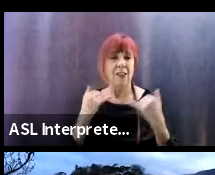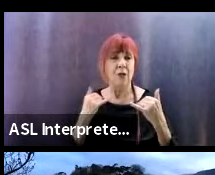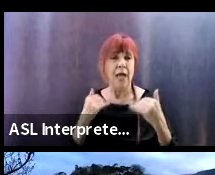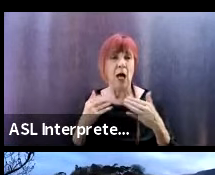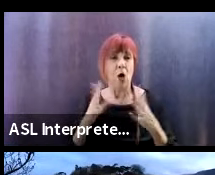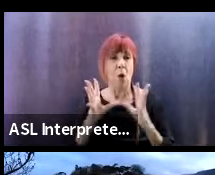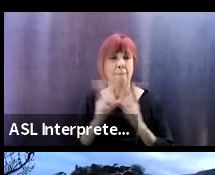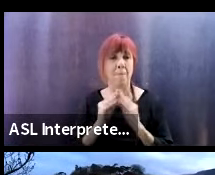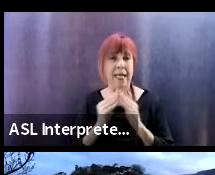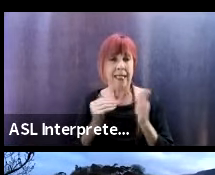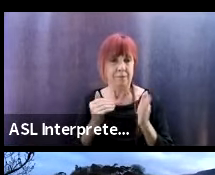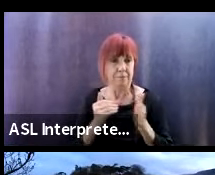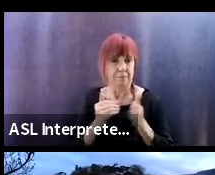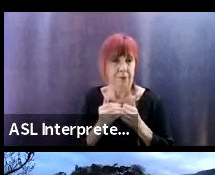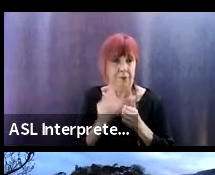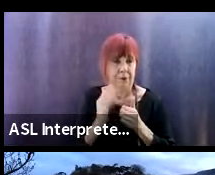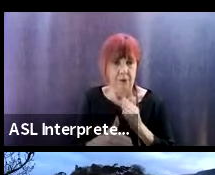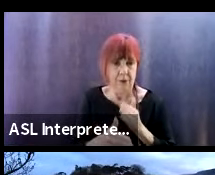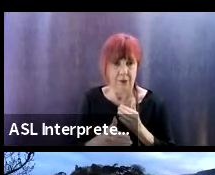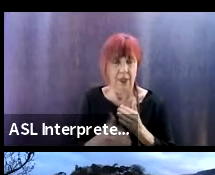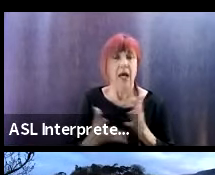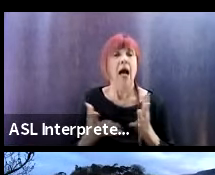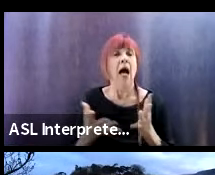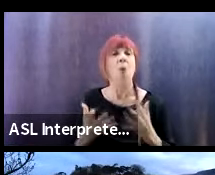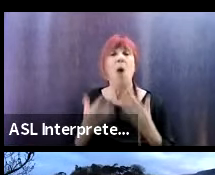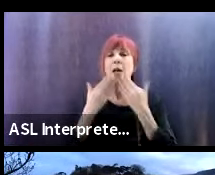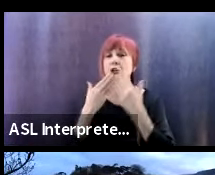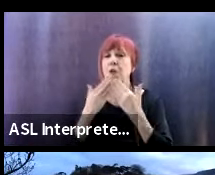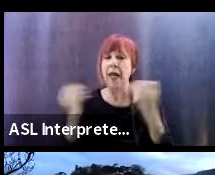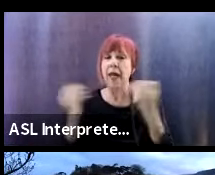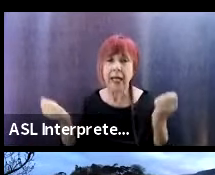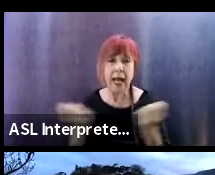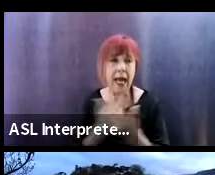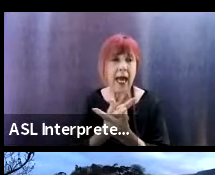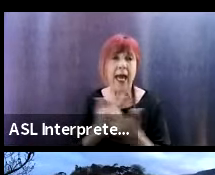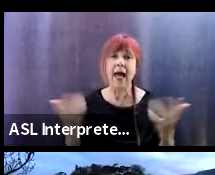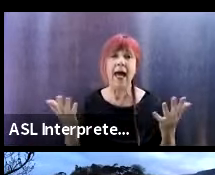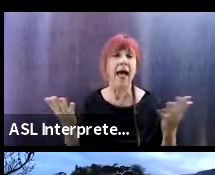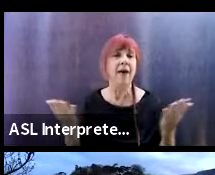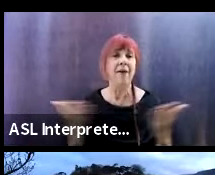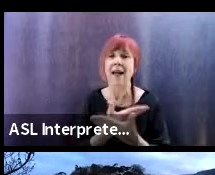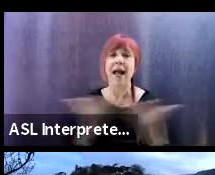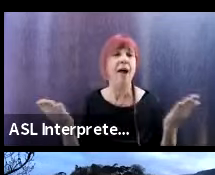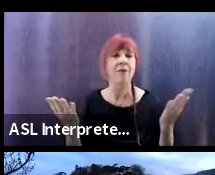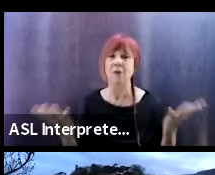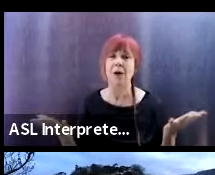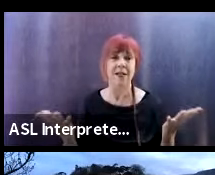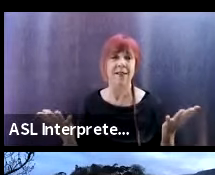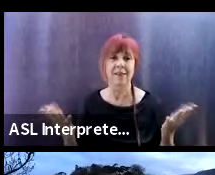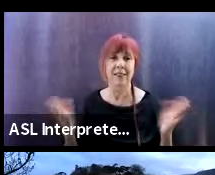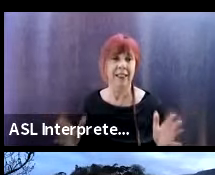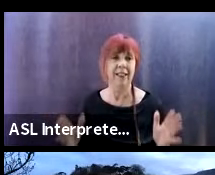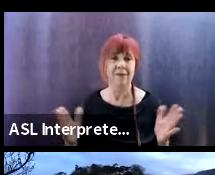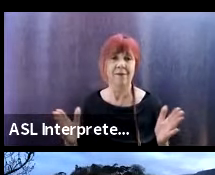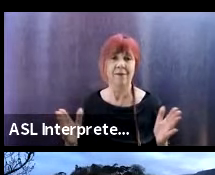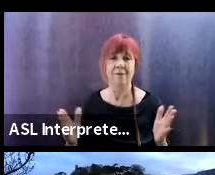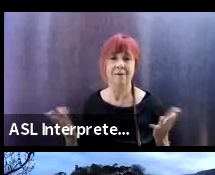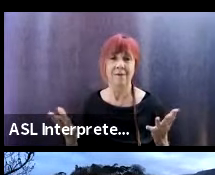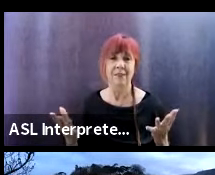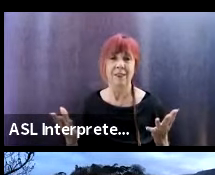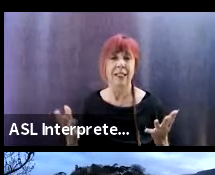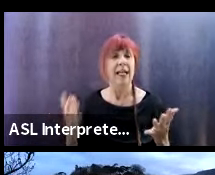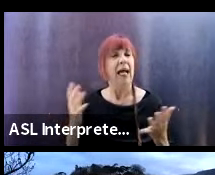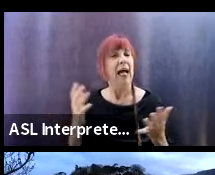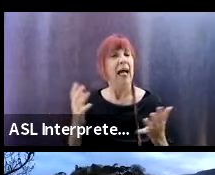I want to thank everyone again for taking your time for an